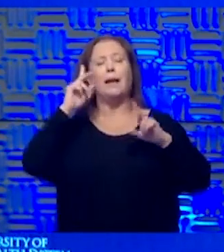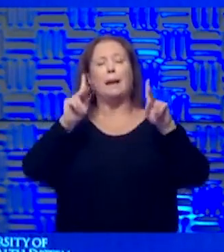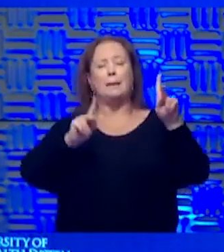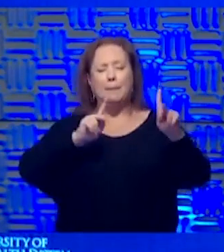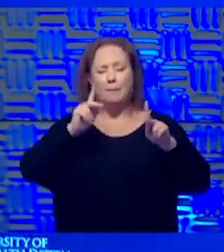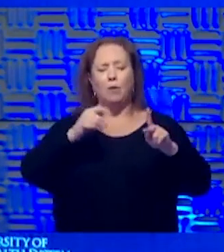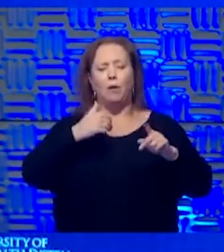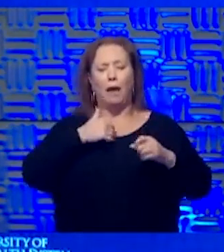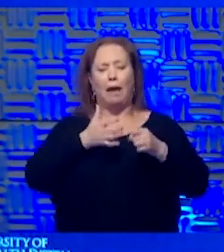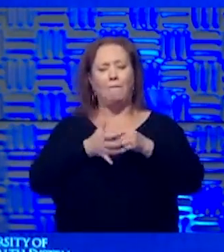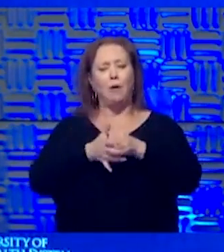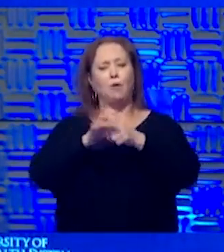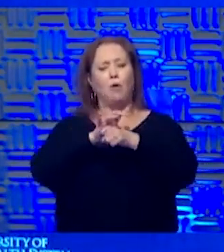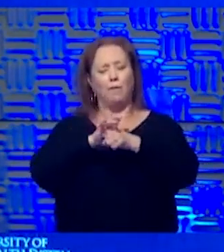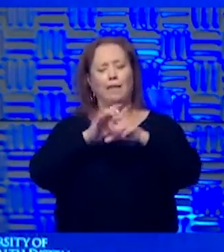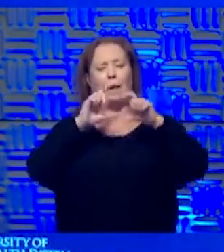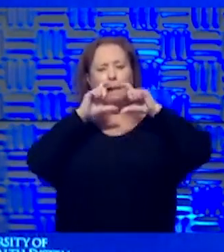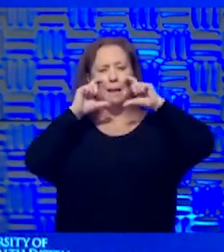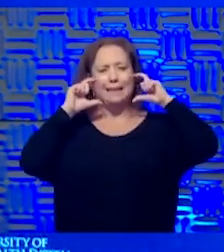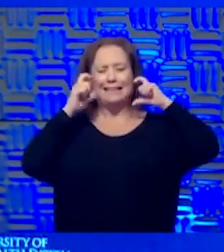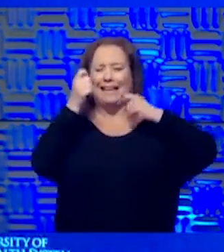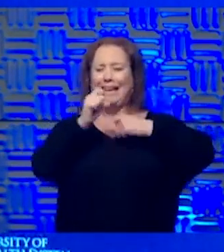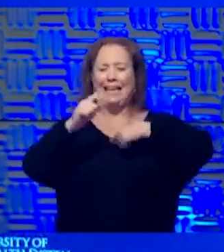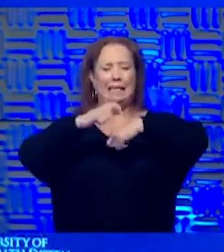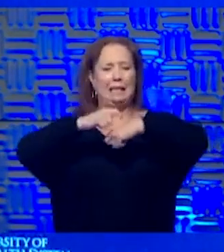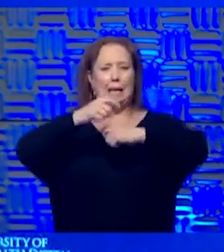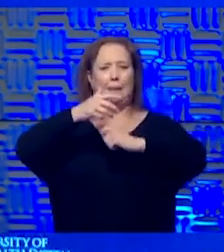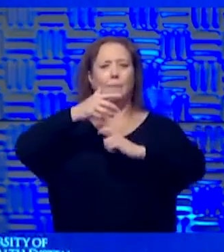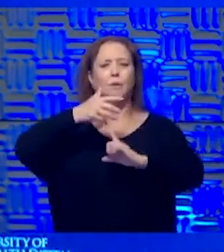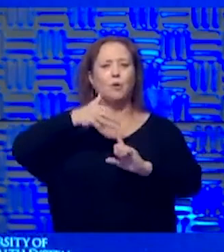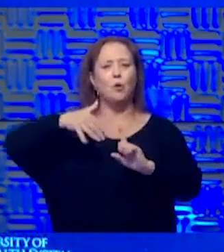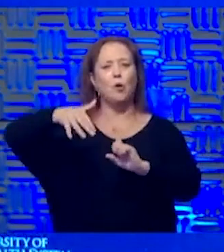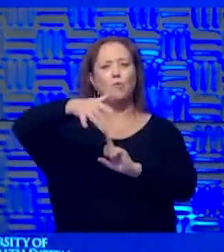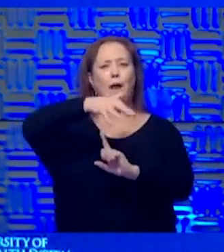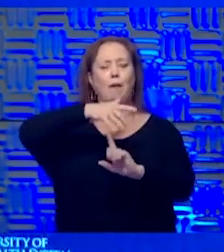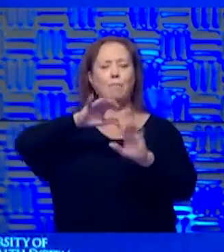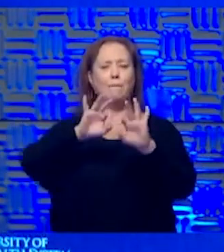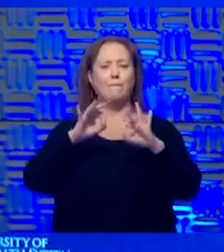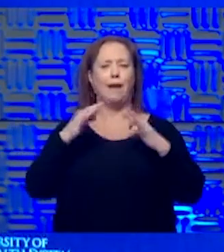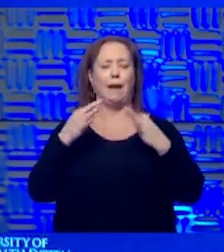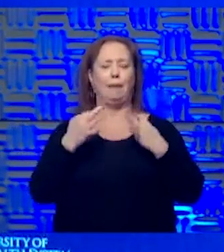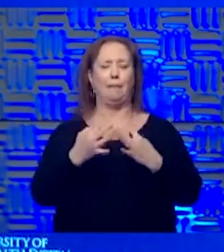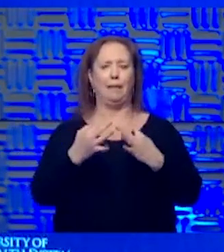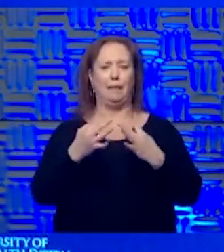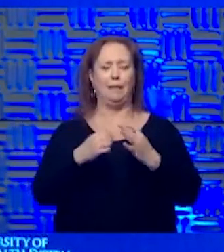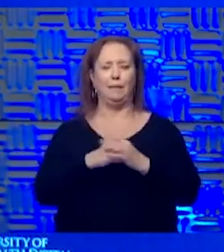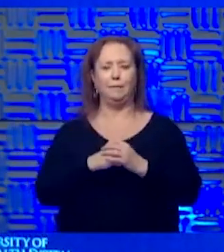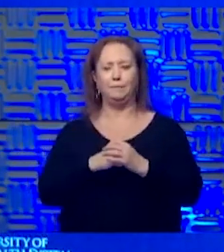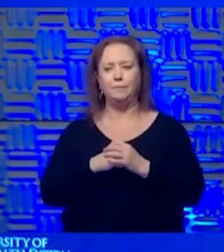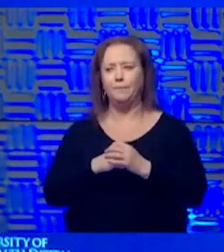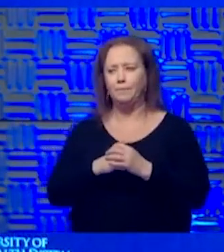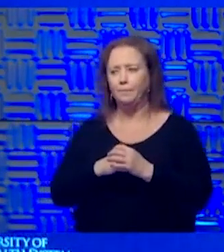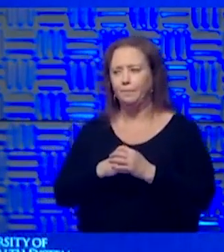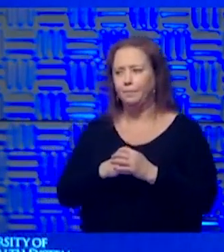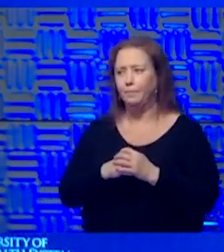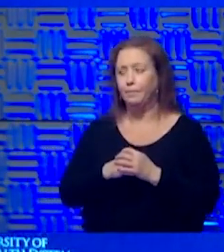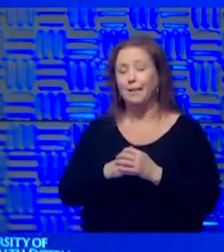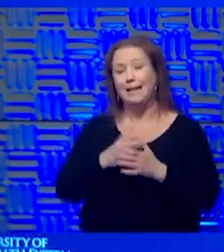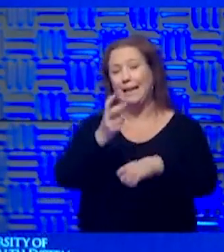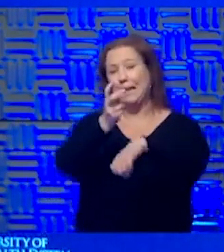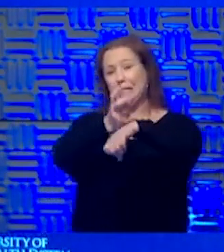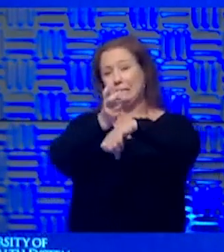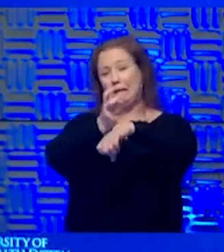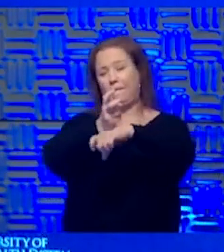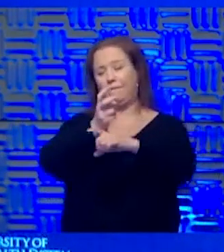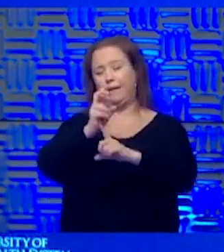the COVID to make sure they keep a mask on anytime they're around the rest of the family or in part of the central dwelling. So it's a